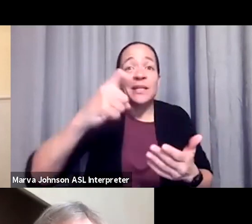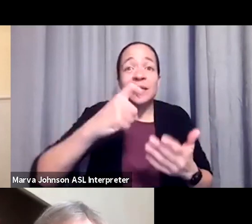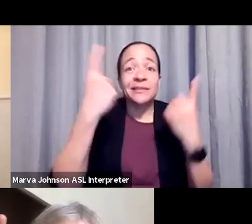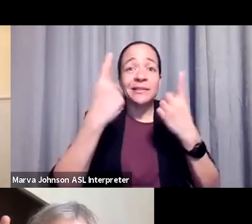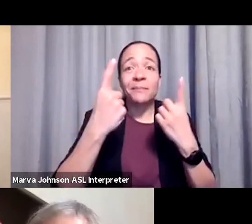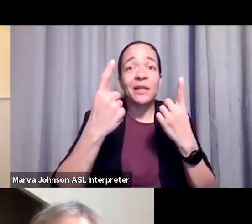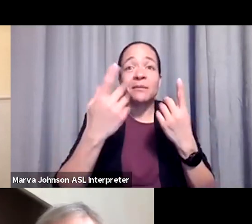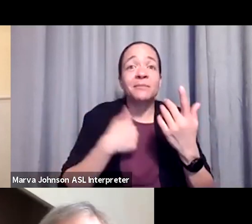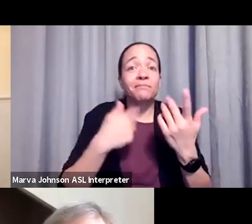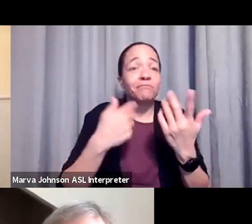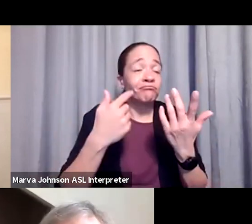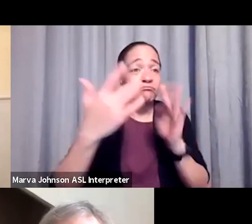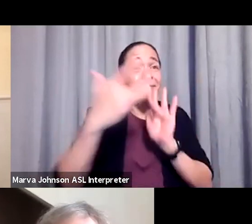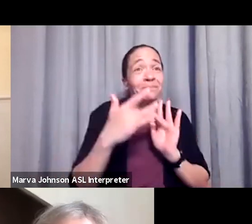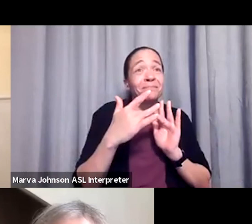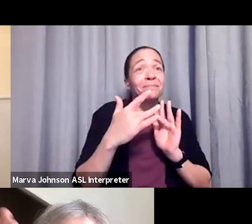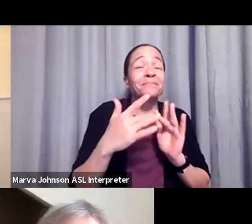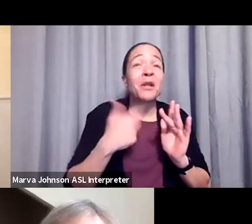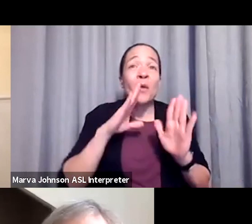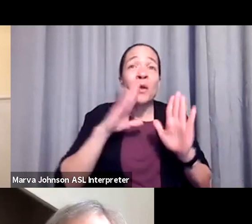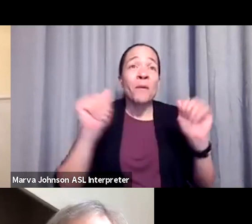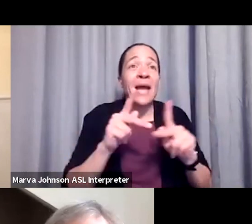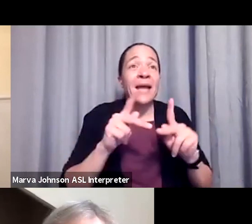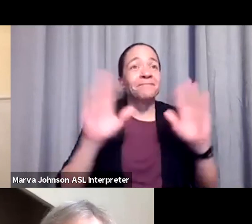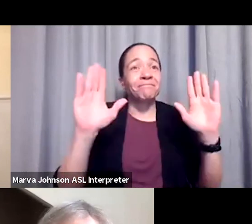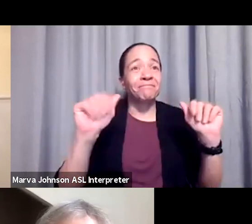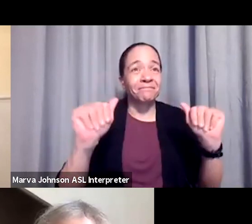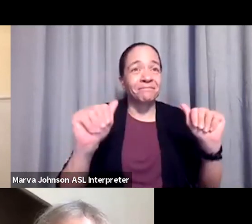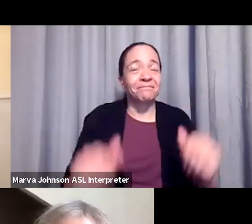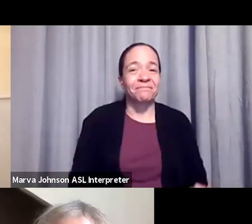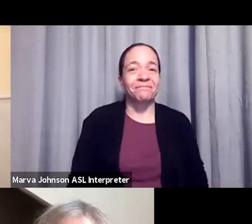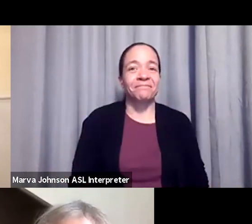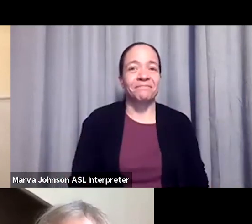back very soon. And in the meantime, be well. See you, everybody. Thank you all. Thanks.